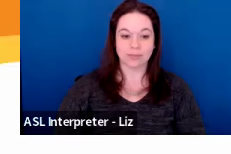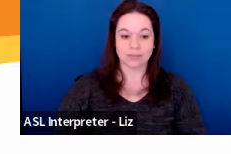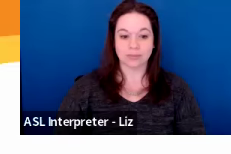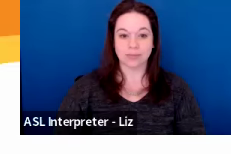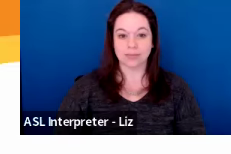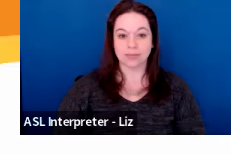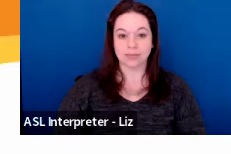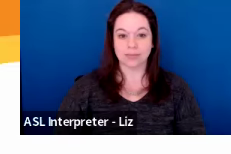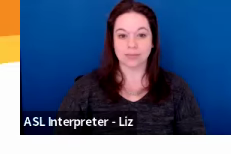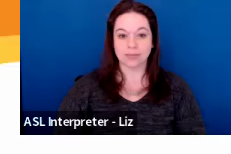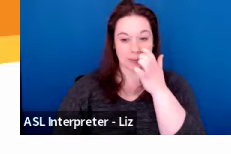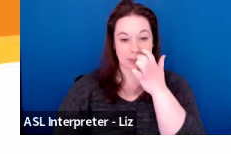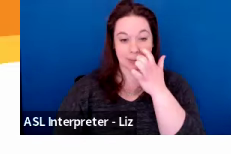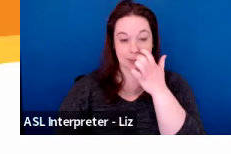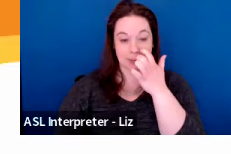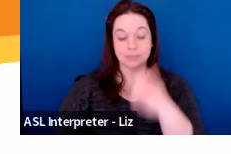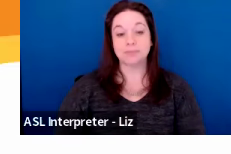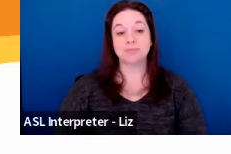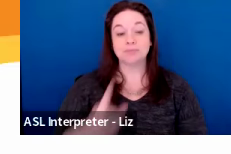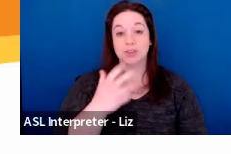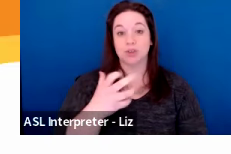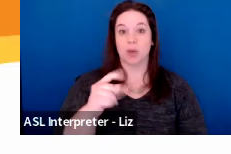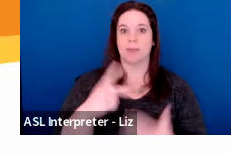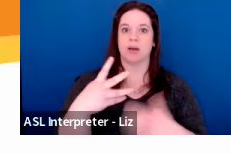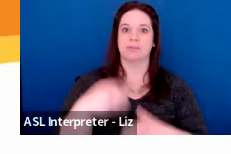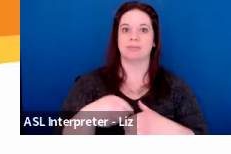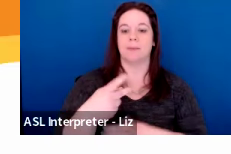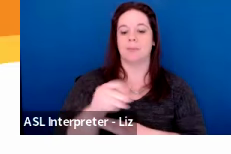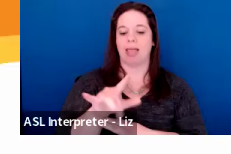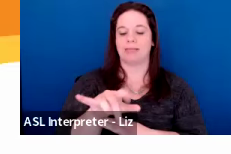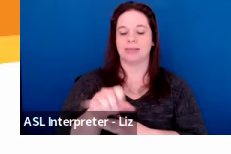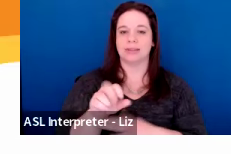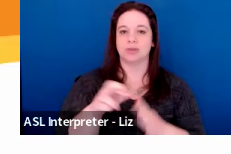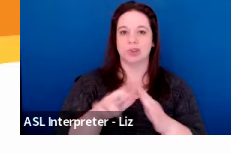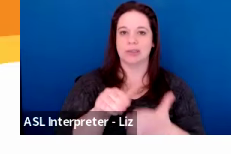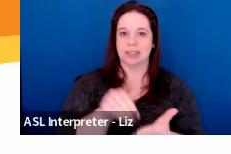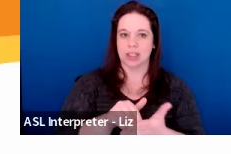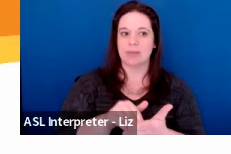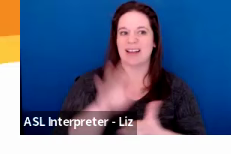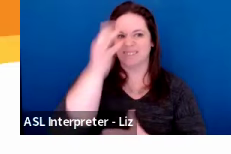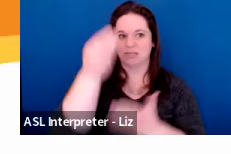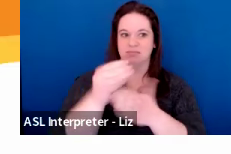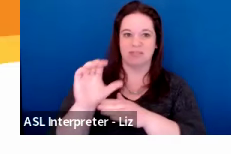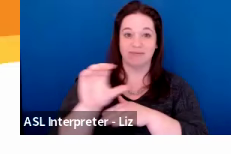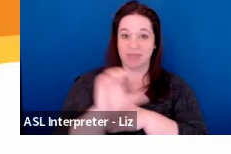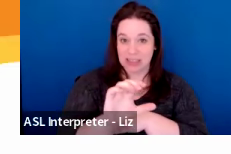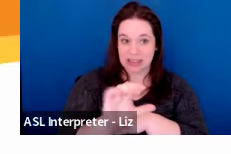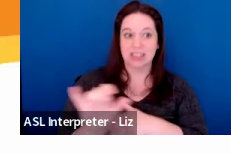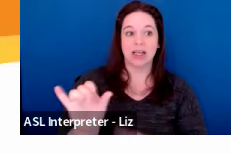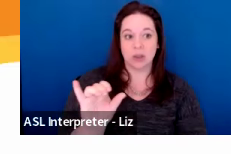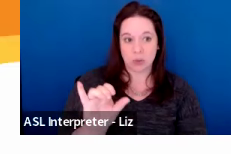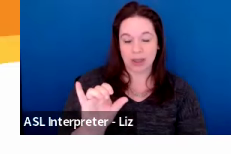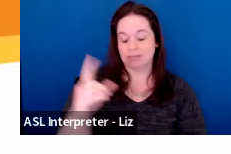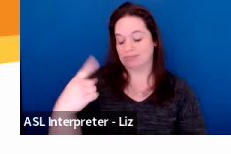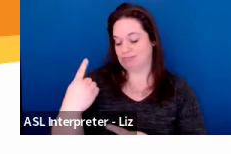This grant program is part of the Paralysis Research Center and has been federally funded since